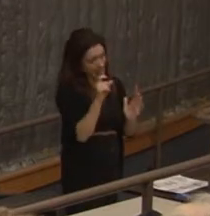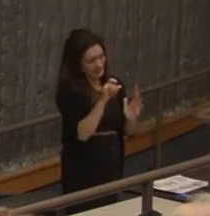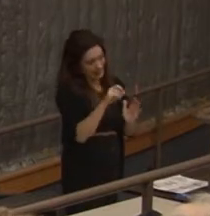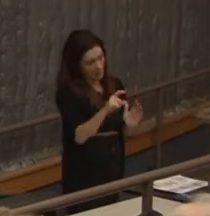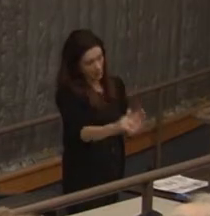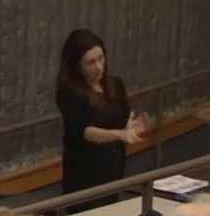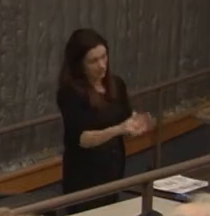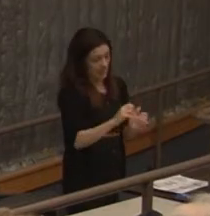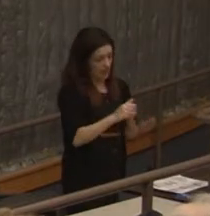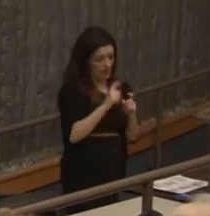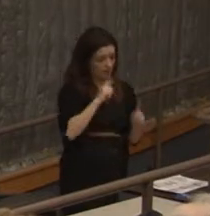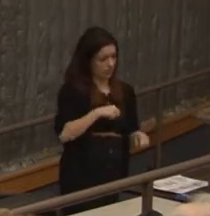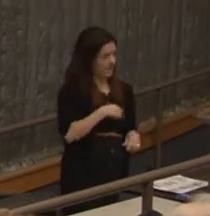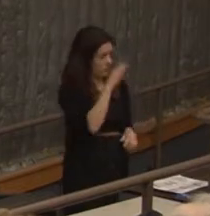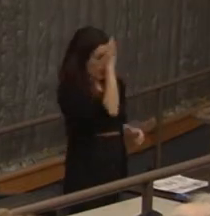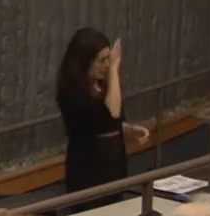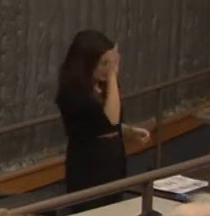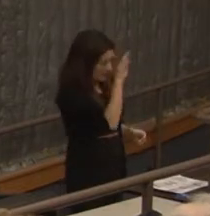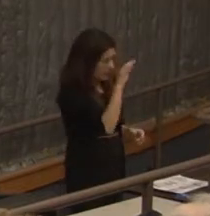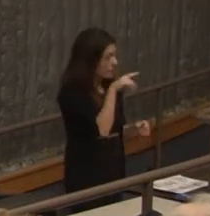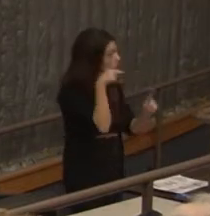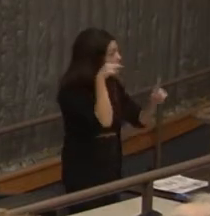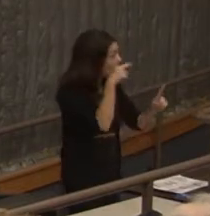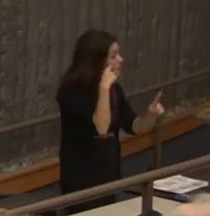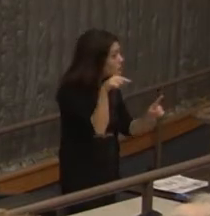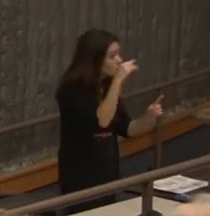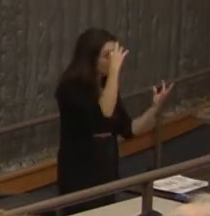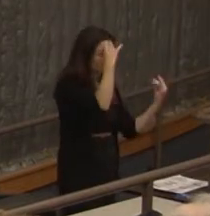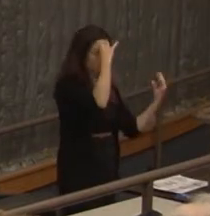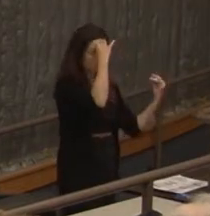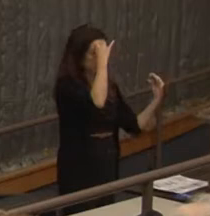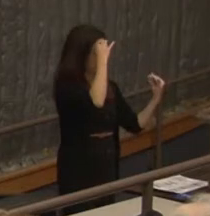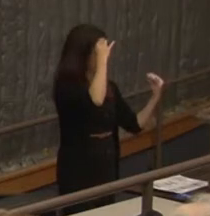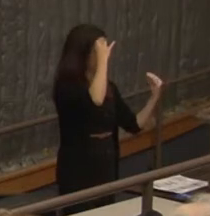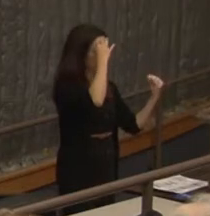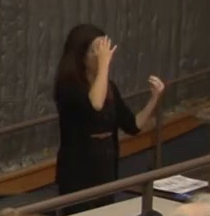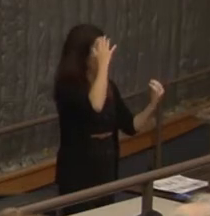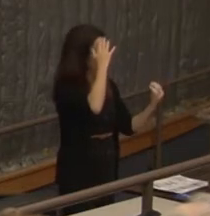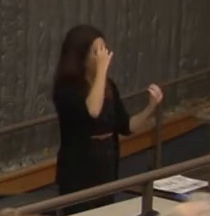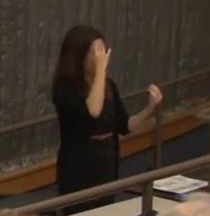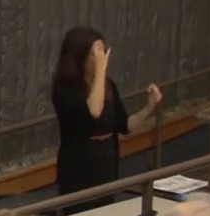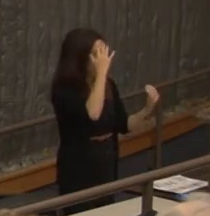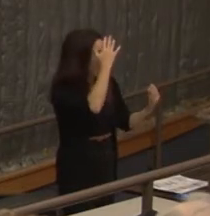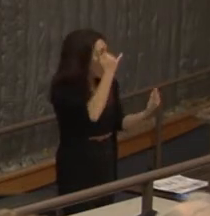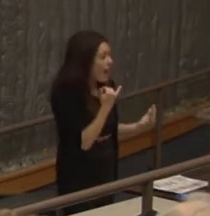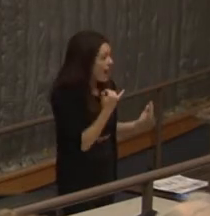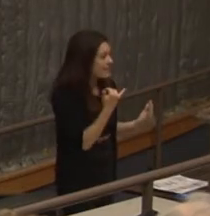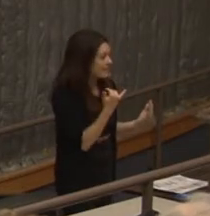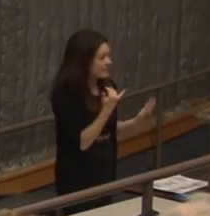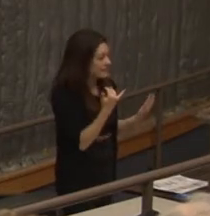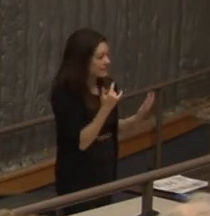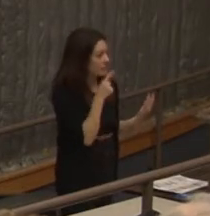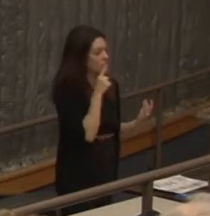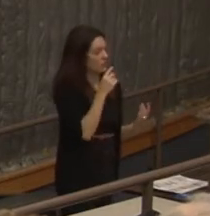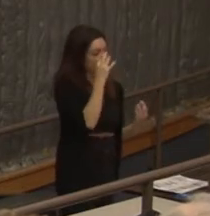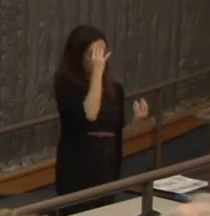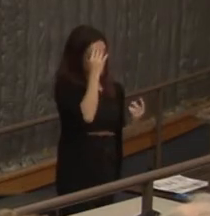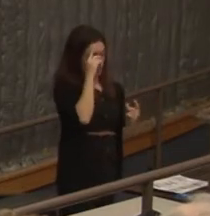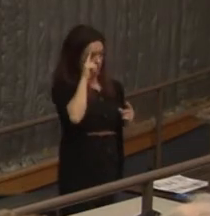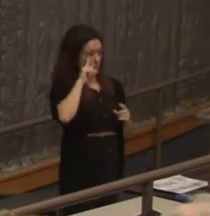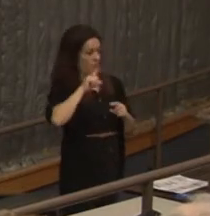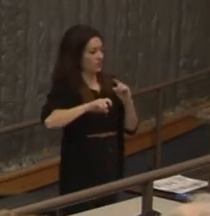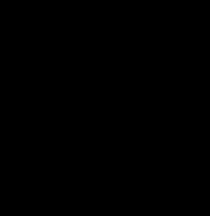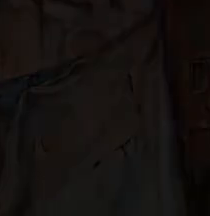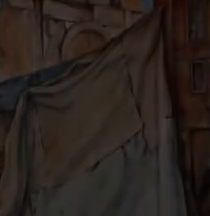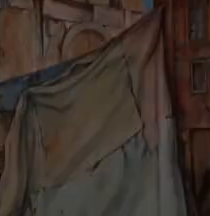have no idea. What he wants us to do is to allow that paradox to enter into consciousness and to think